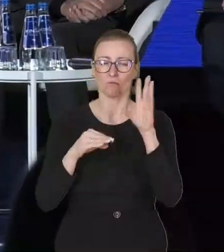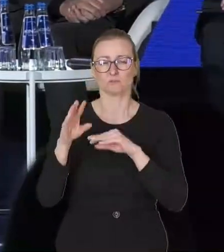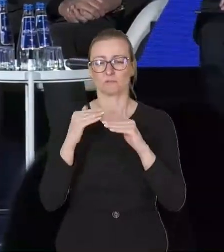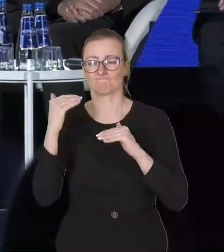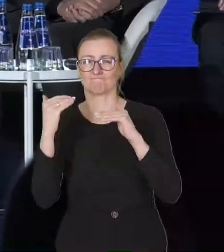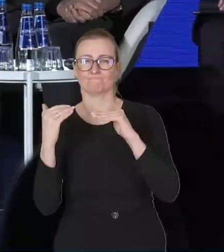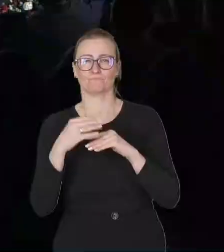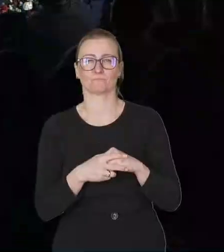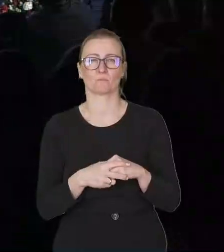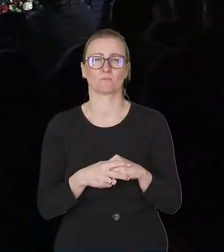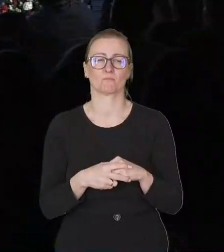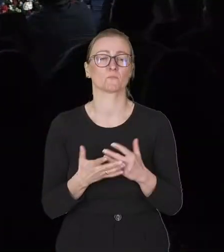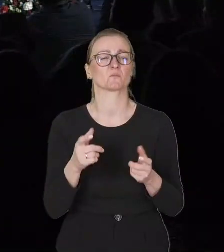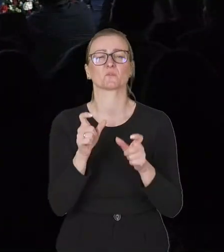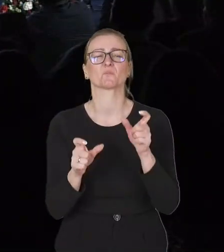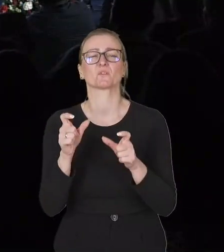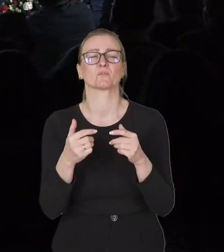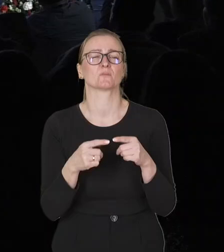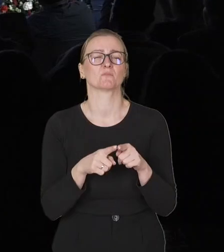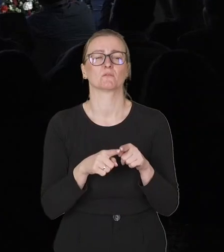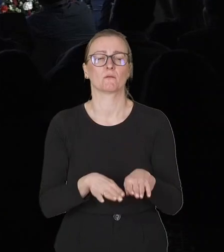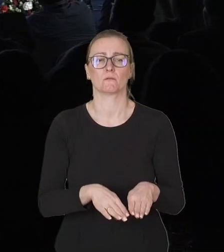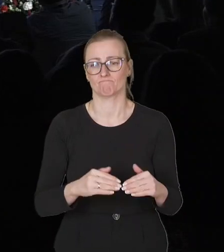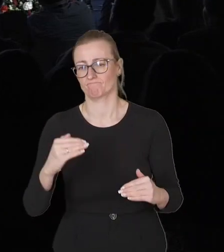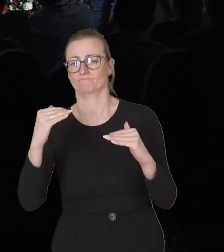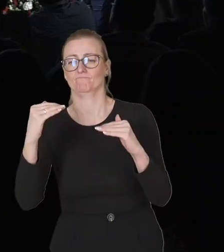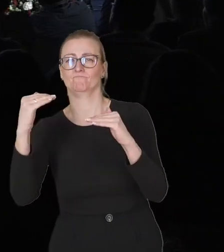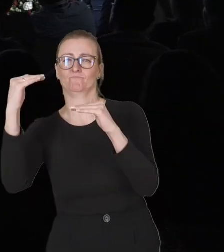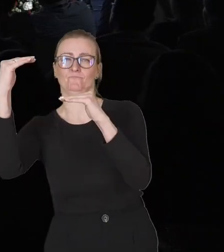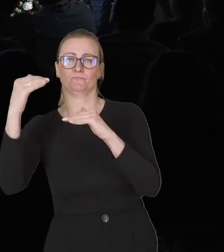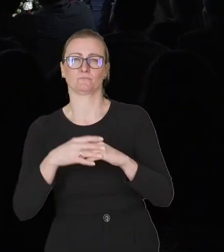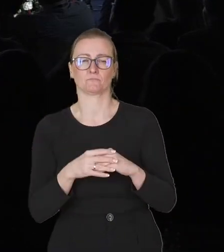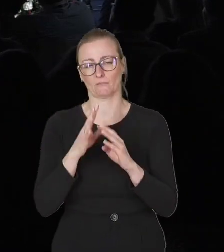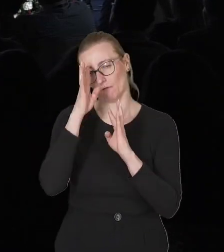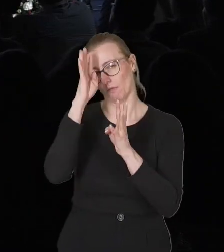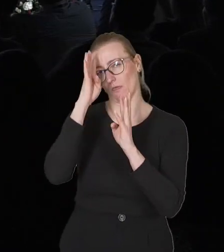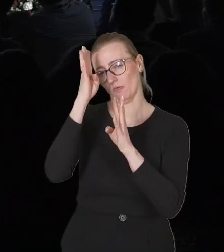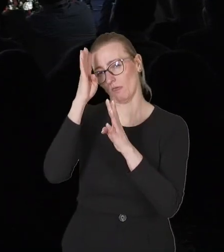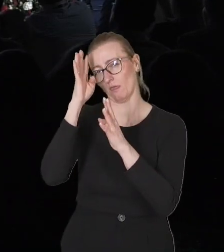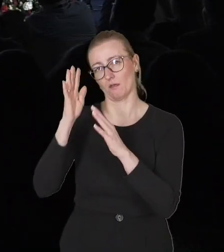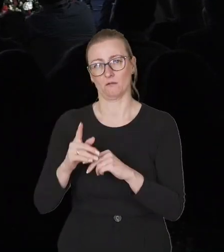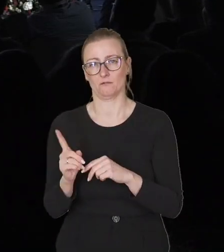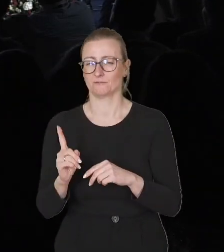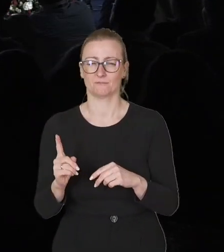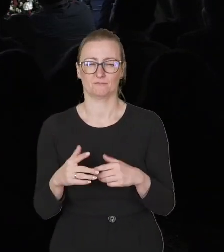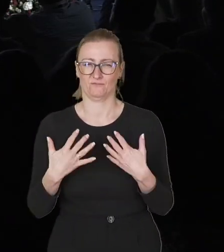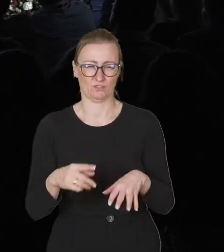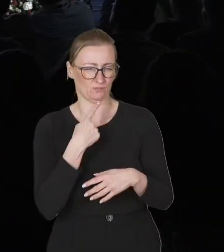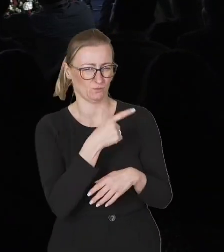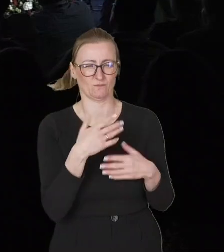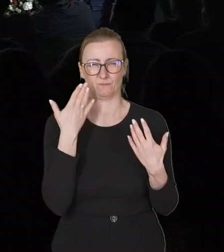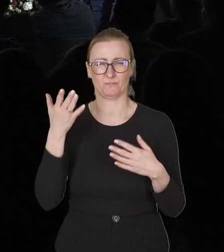ideological. Thank you so much. And last but not least, as usual today in my panel, Wolfgang. Wait for